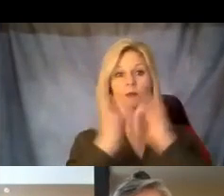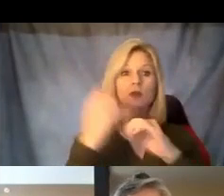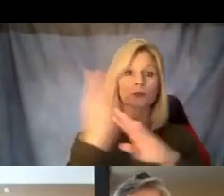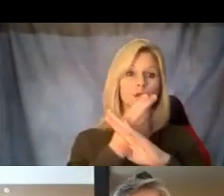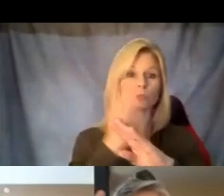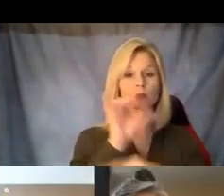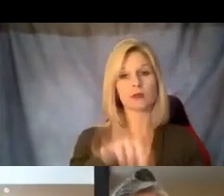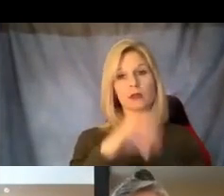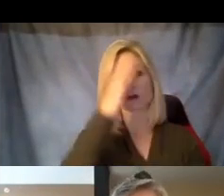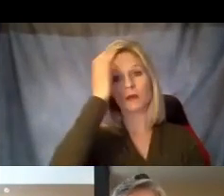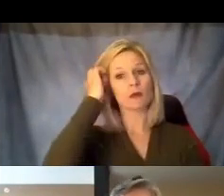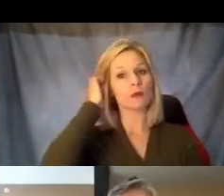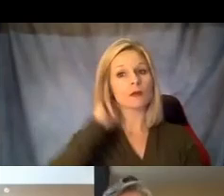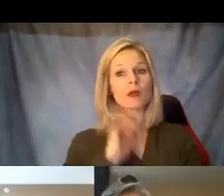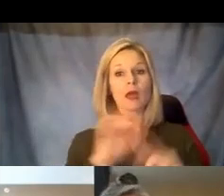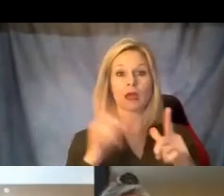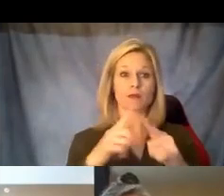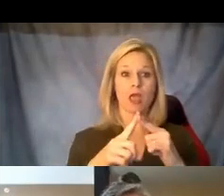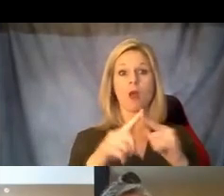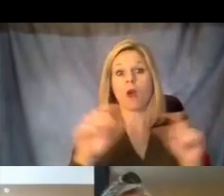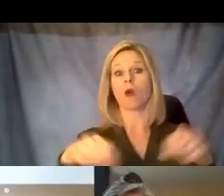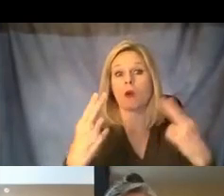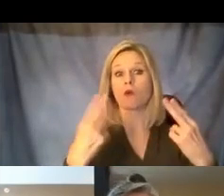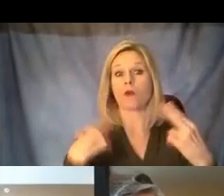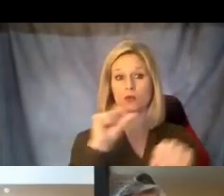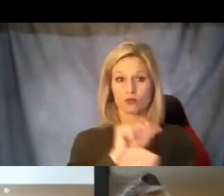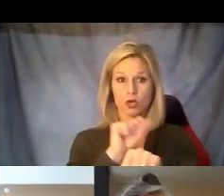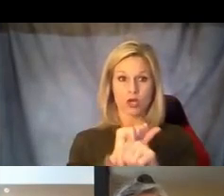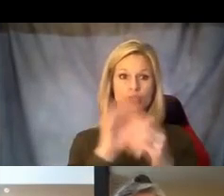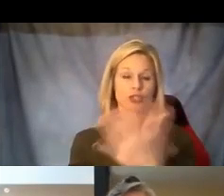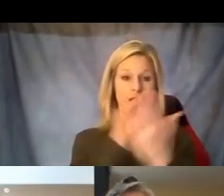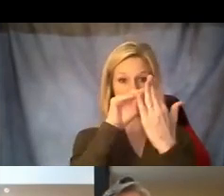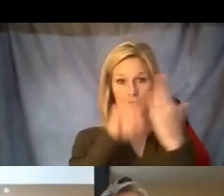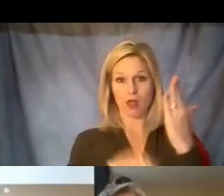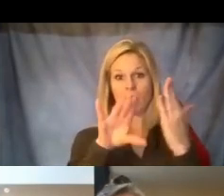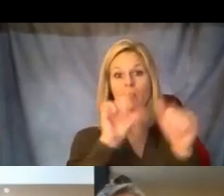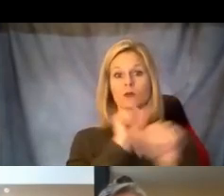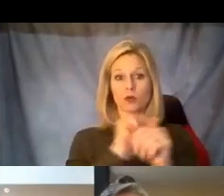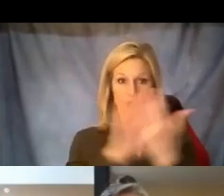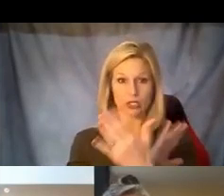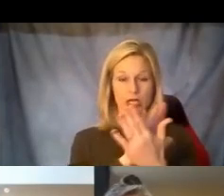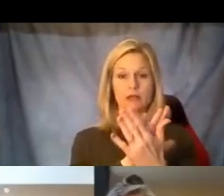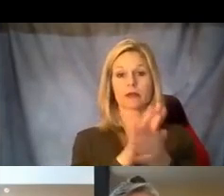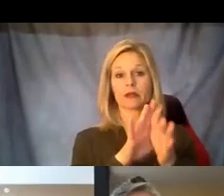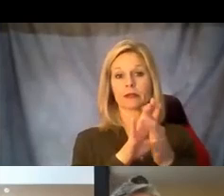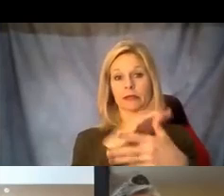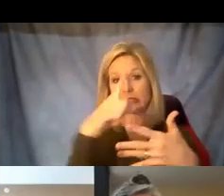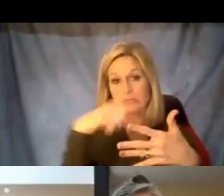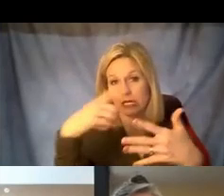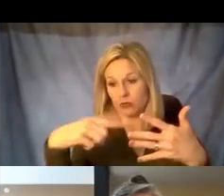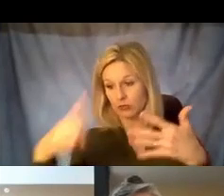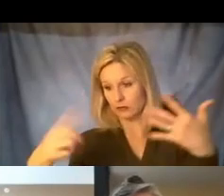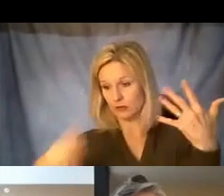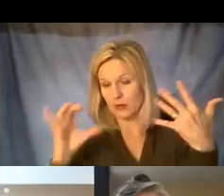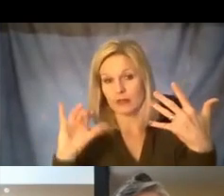them. And then we go through, oh, we have a worksheet. We start there, we fill that out, et cetera, et cetera, et cetera.